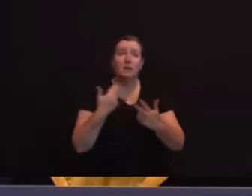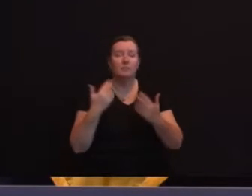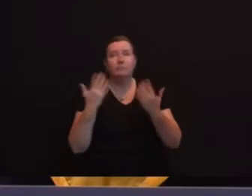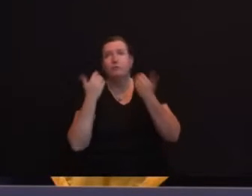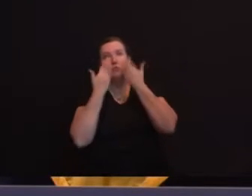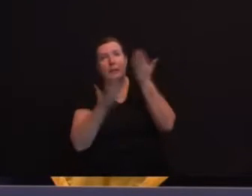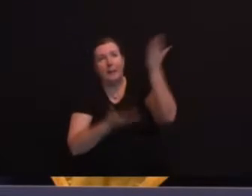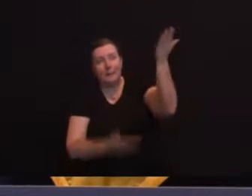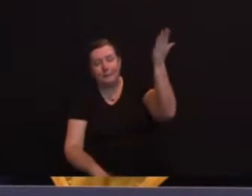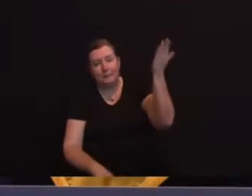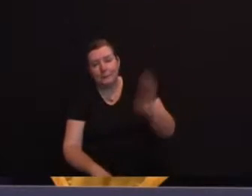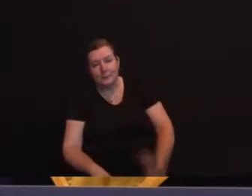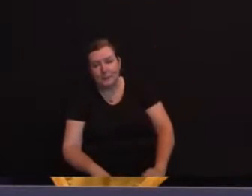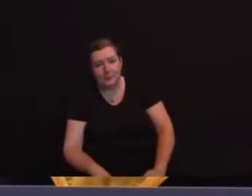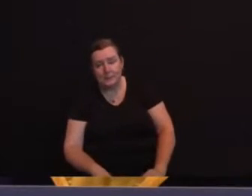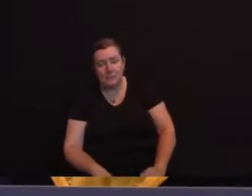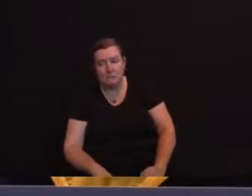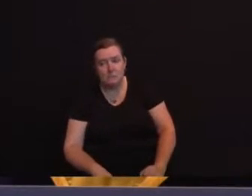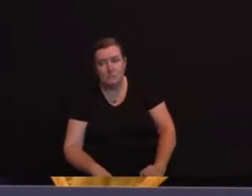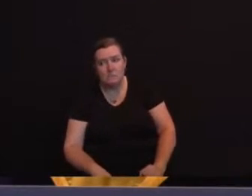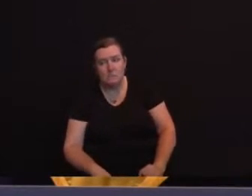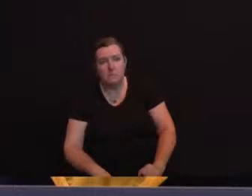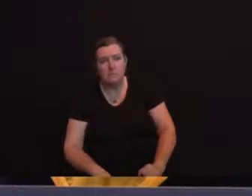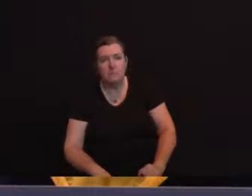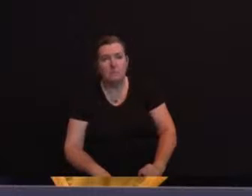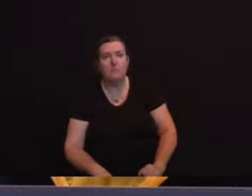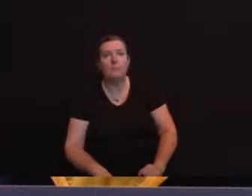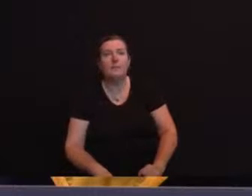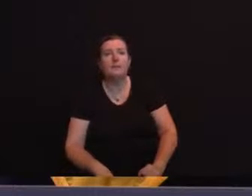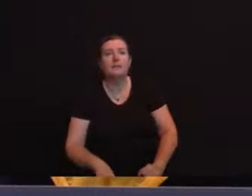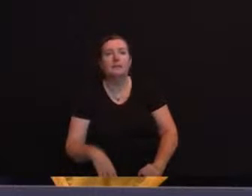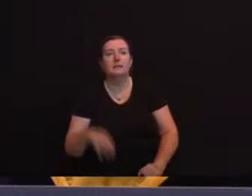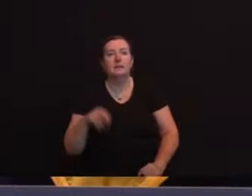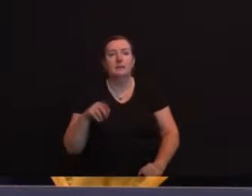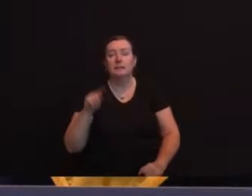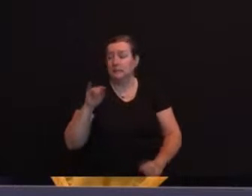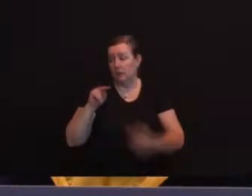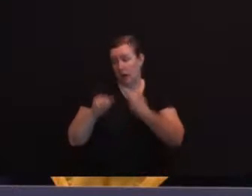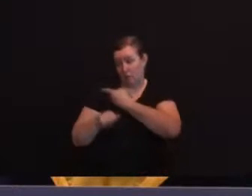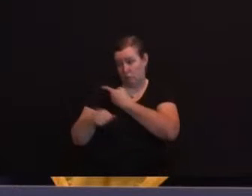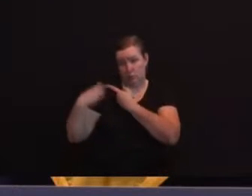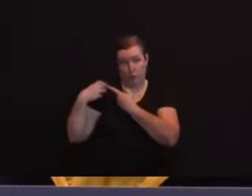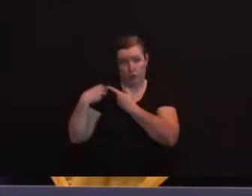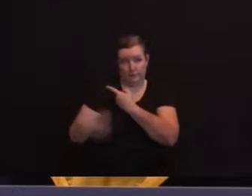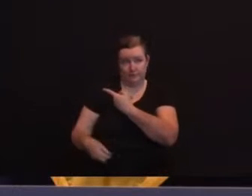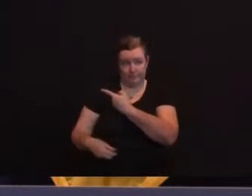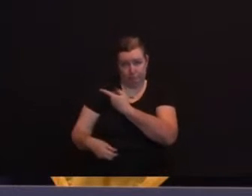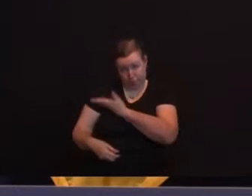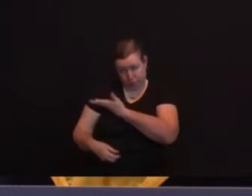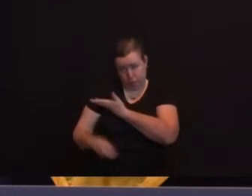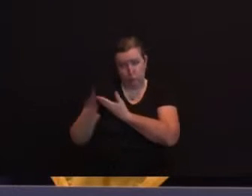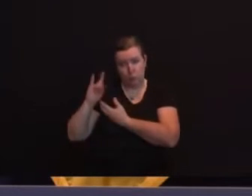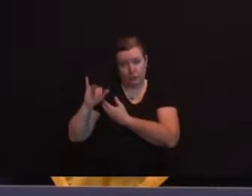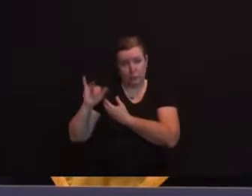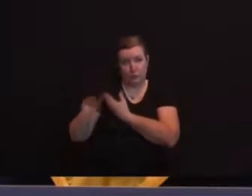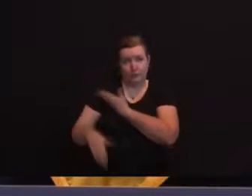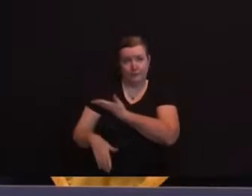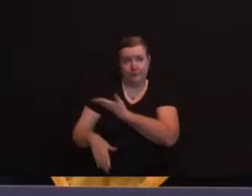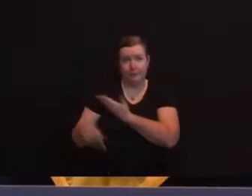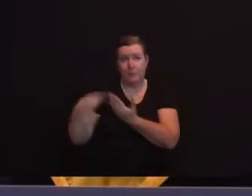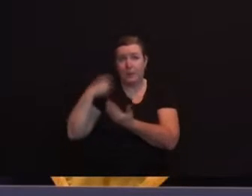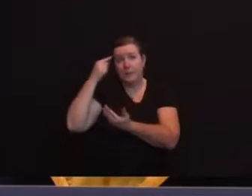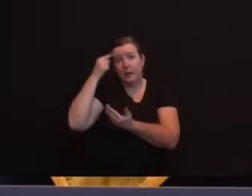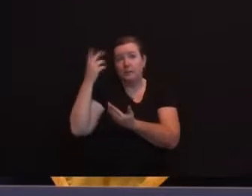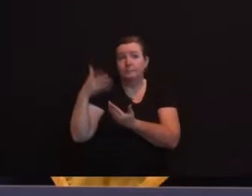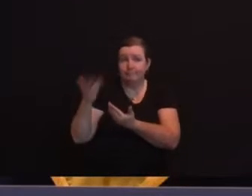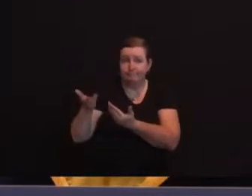that. But the risk, and Tina, you're the boss here on these things with Judy, the risk in my mind was measured if